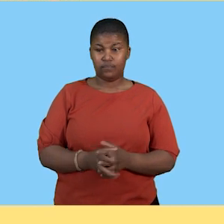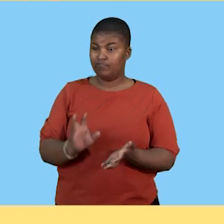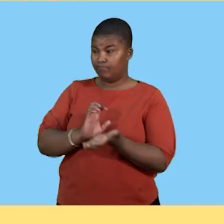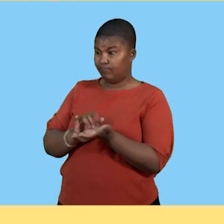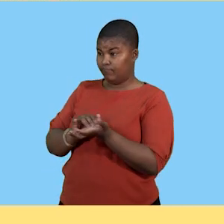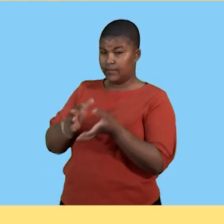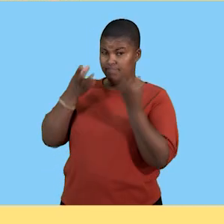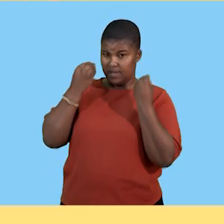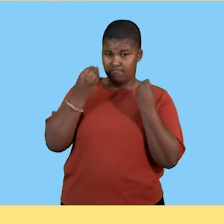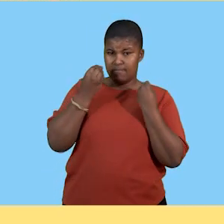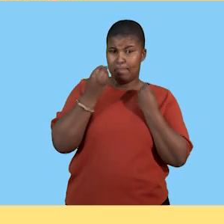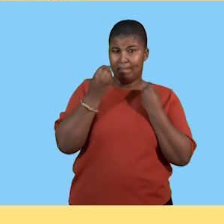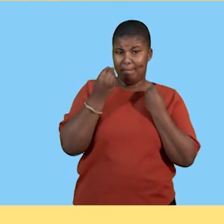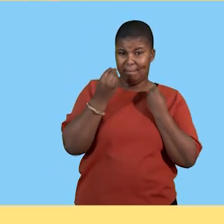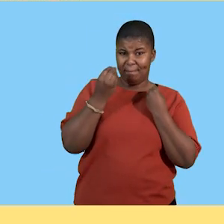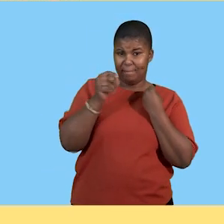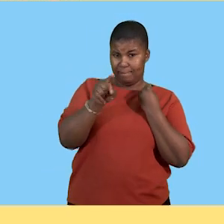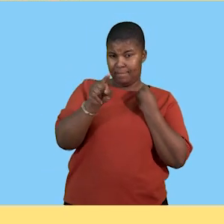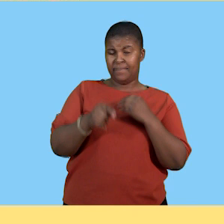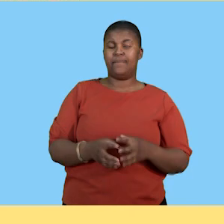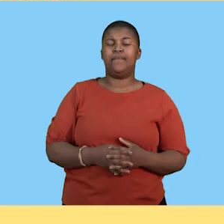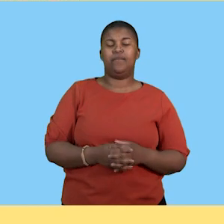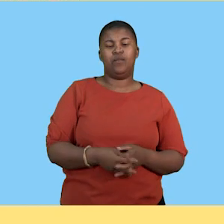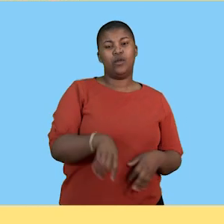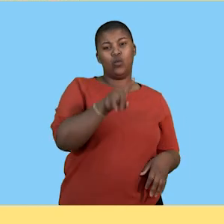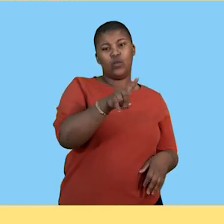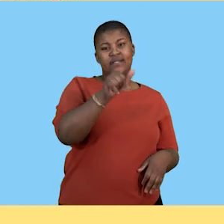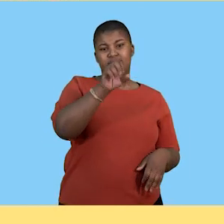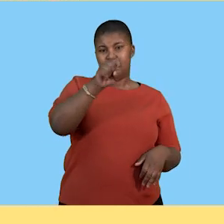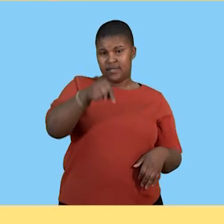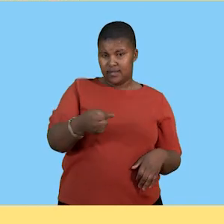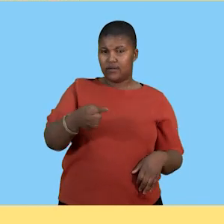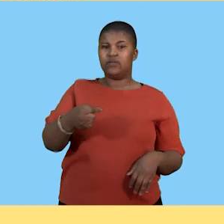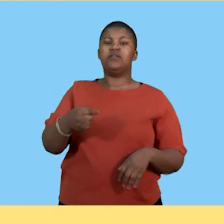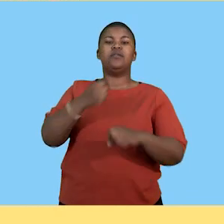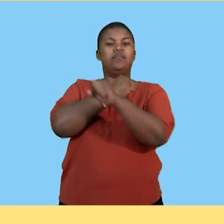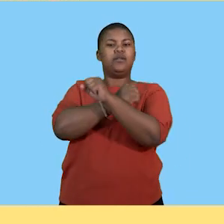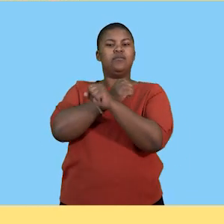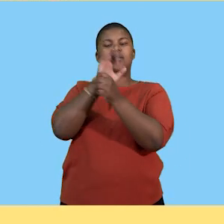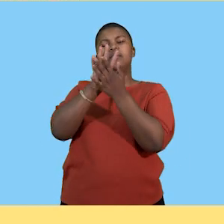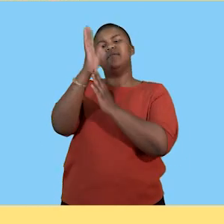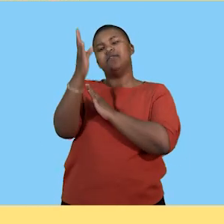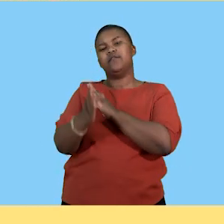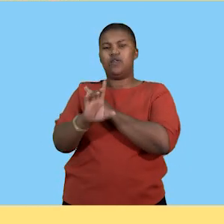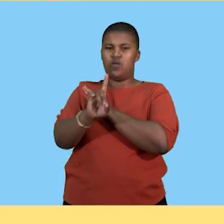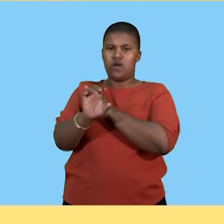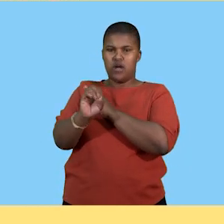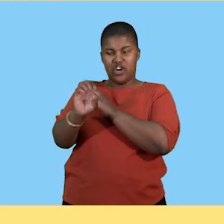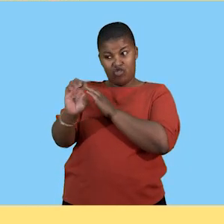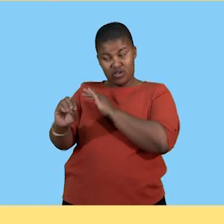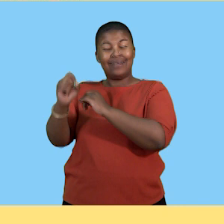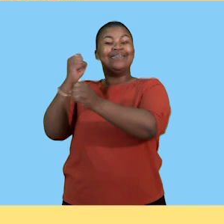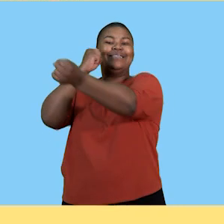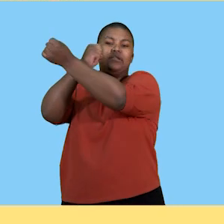Want to punch that in the calculator? This is what you punch in. Remember, it's your 160,000. Your